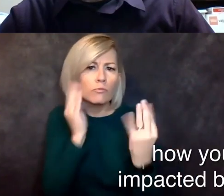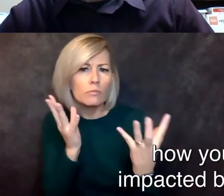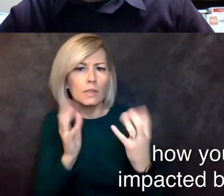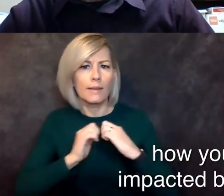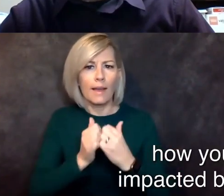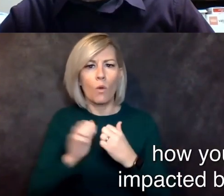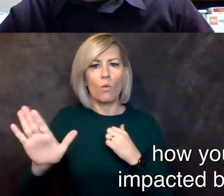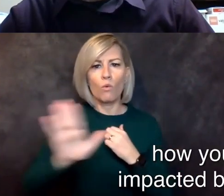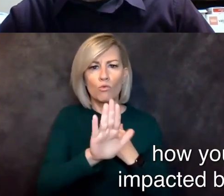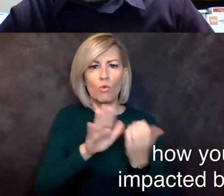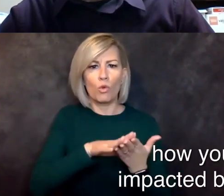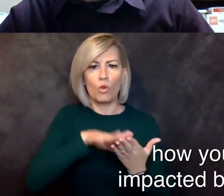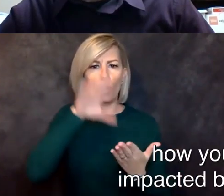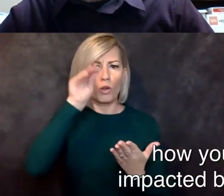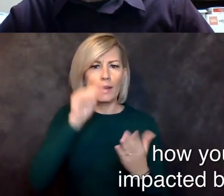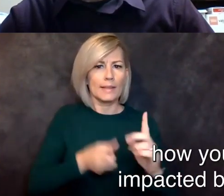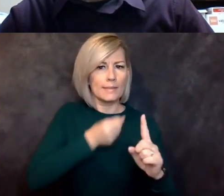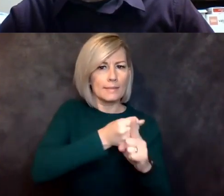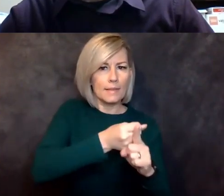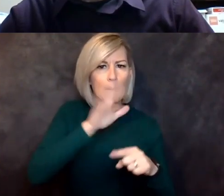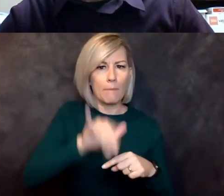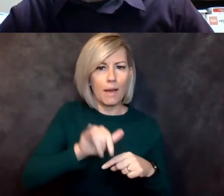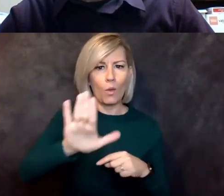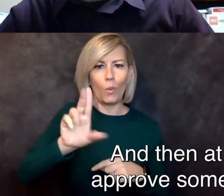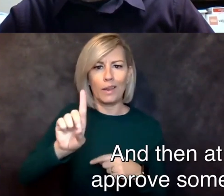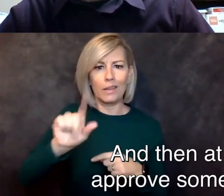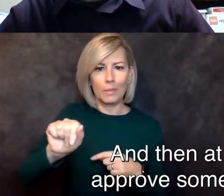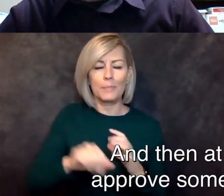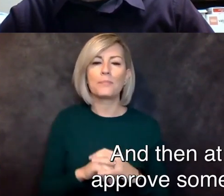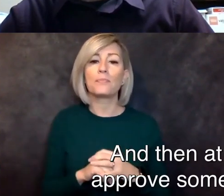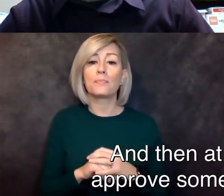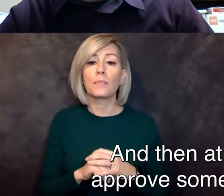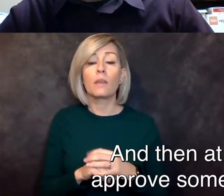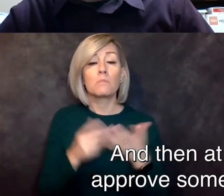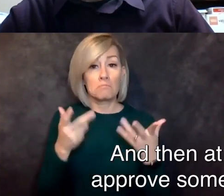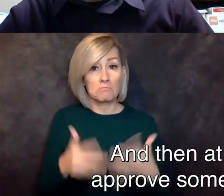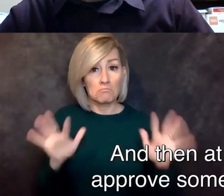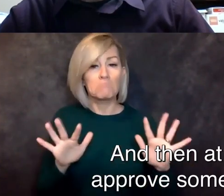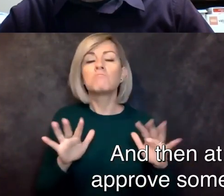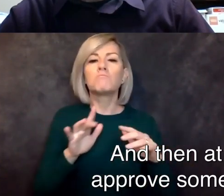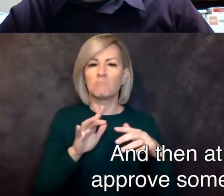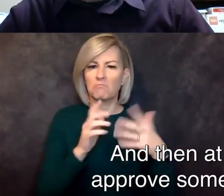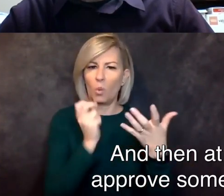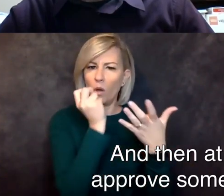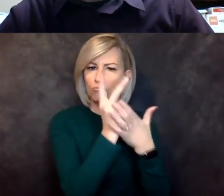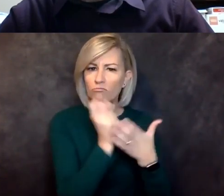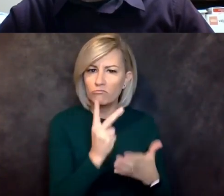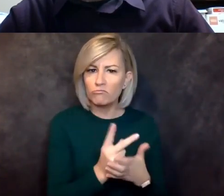your learning is impacted by your disability. And then, at that point, we will approve some accommodations.